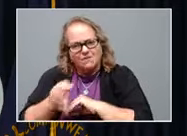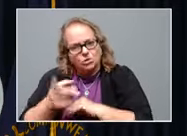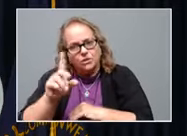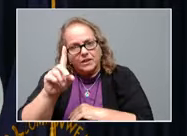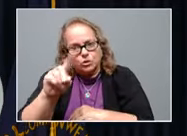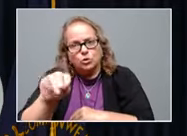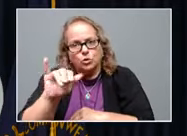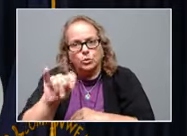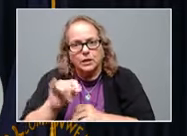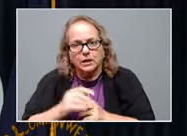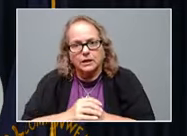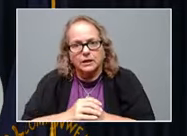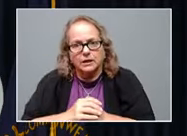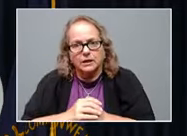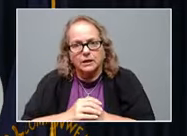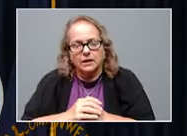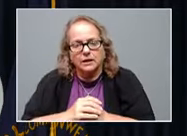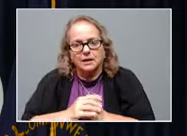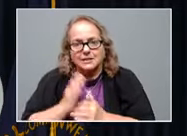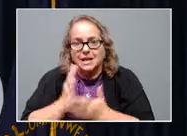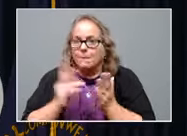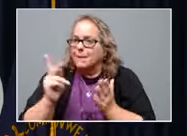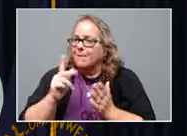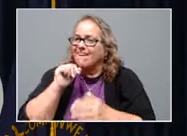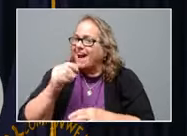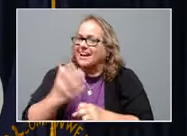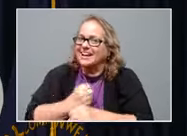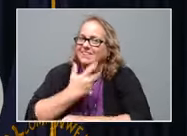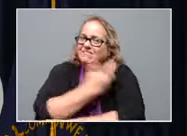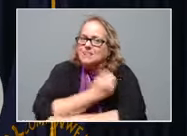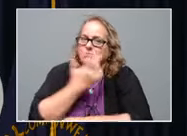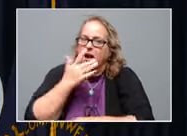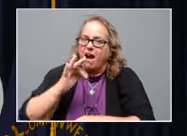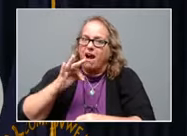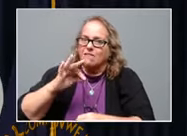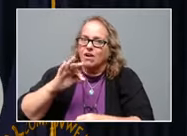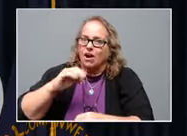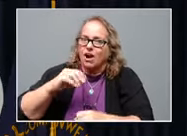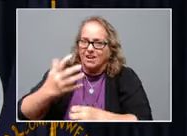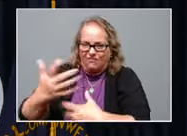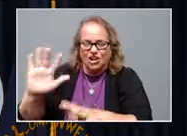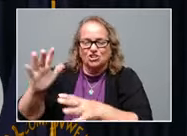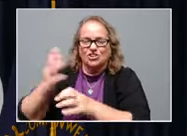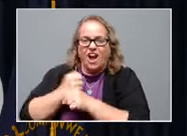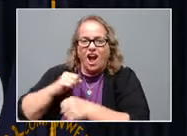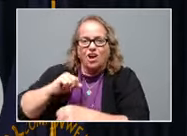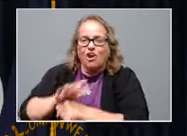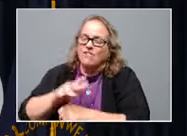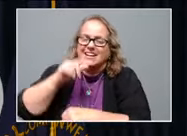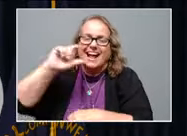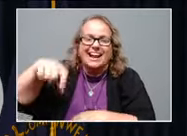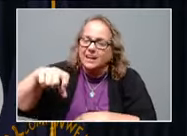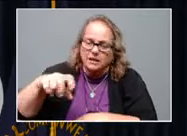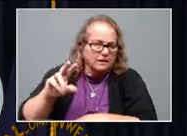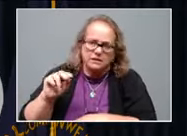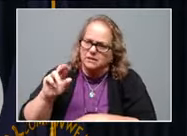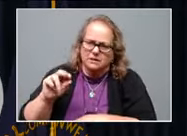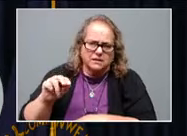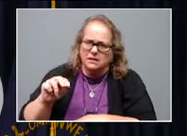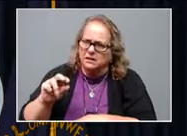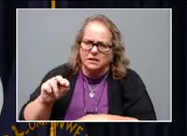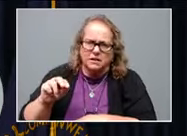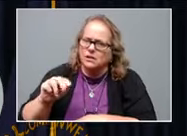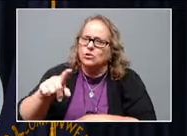that we're talking about right now is against the current variant or what we've seen with the Alpha and the original. We ought to